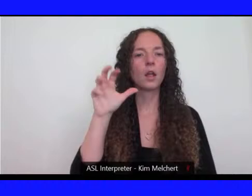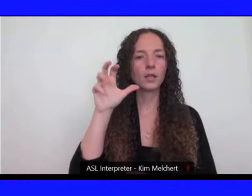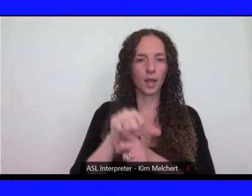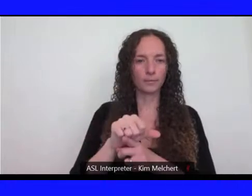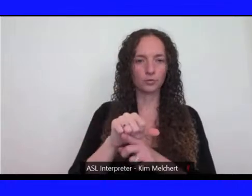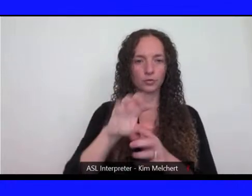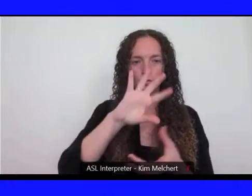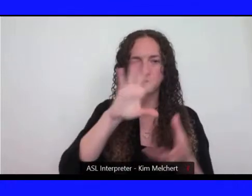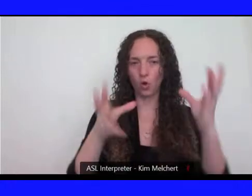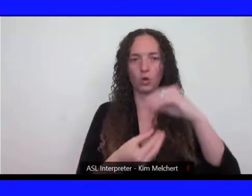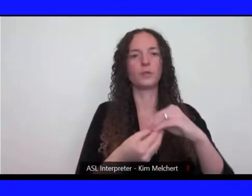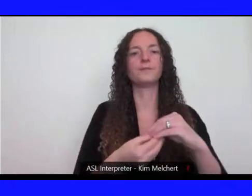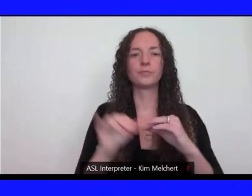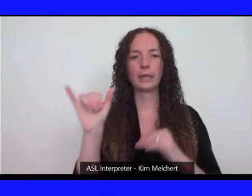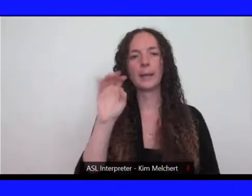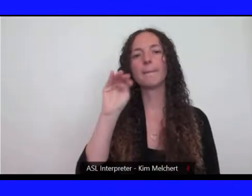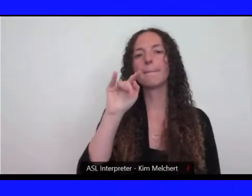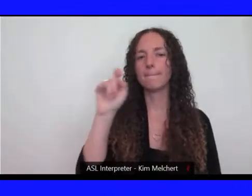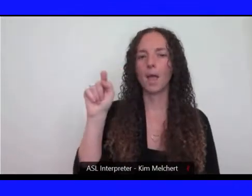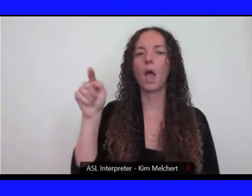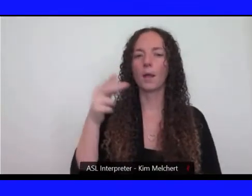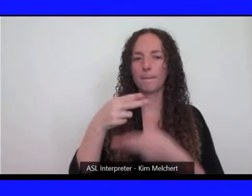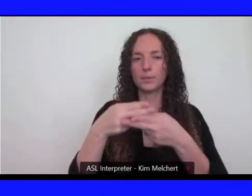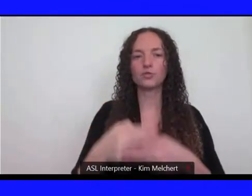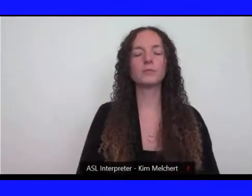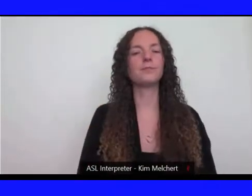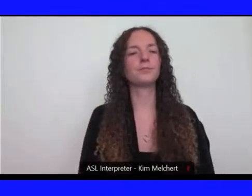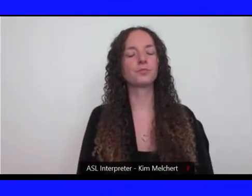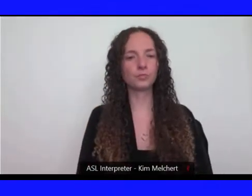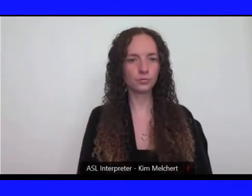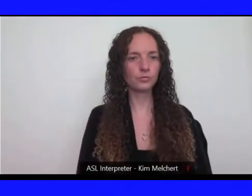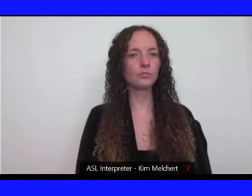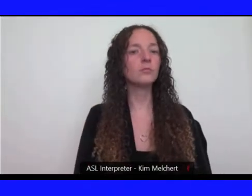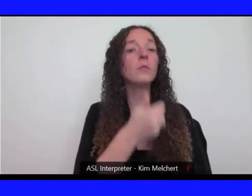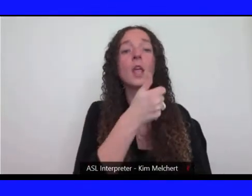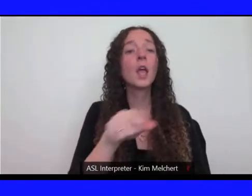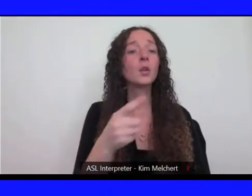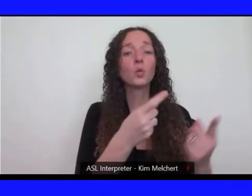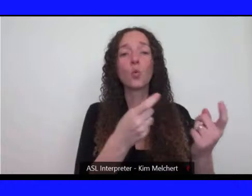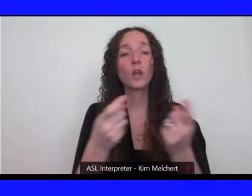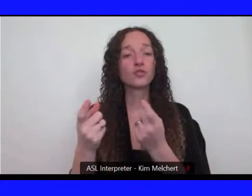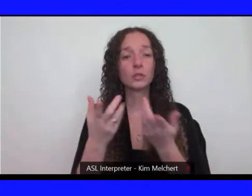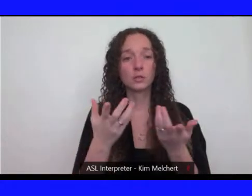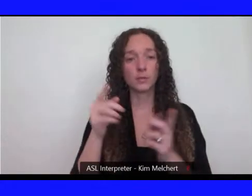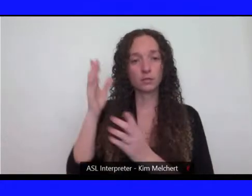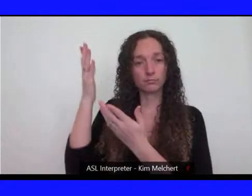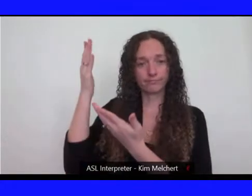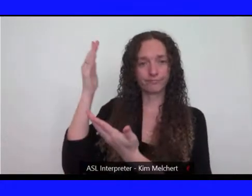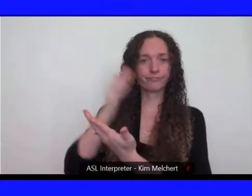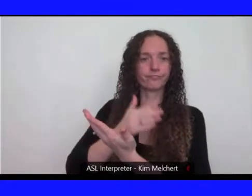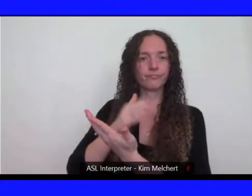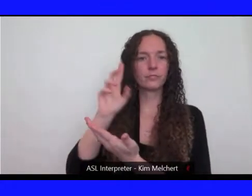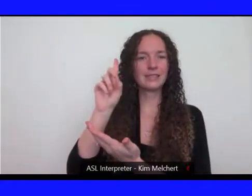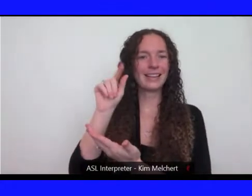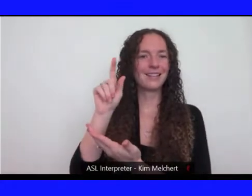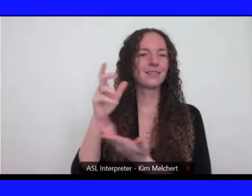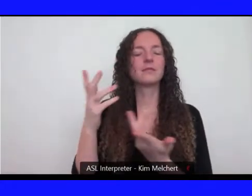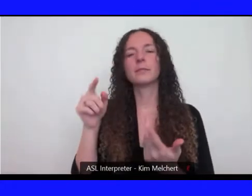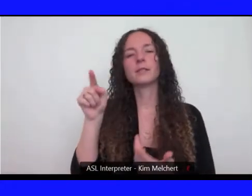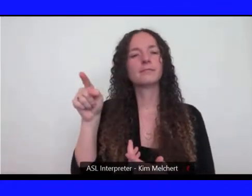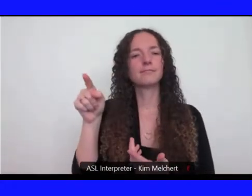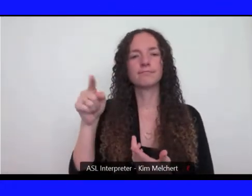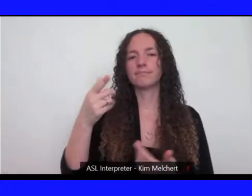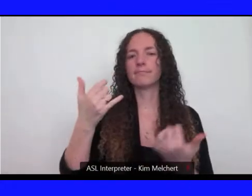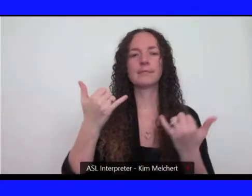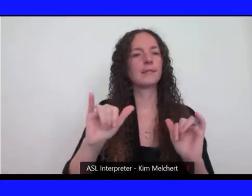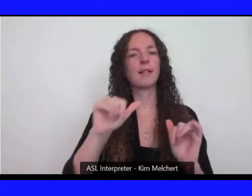you, Fenny. Thank you. Sally? No, Fanny, thank you. Thank you. And thank you, Eric and Matt, for sharing that issue of the